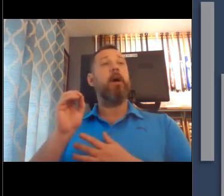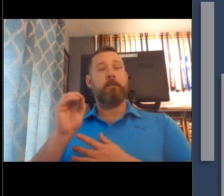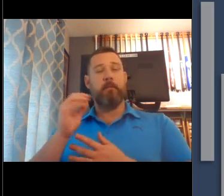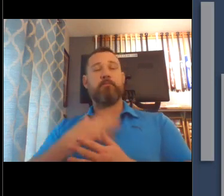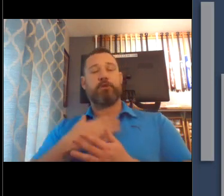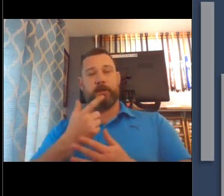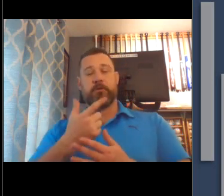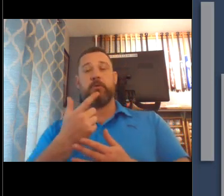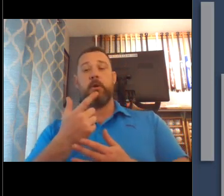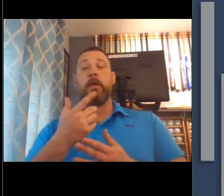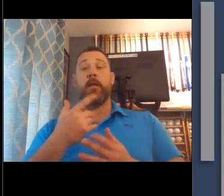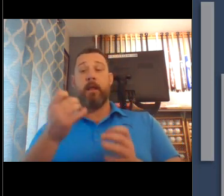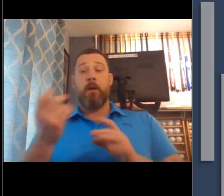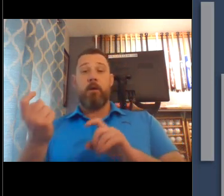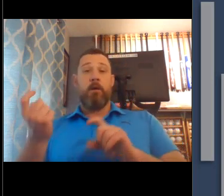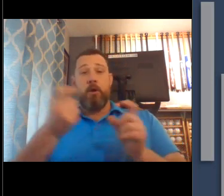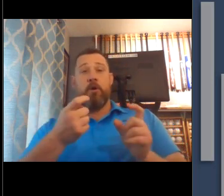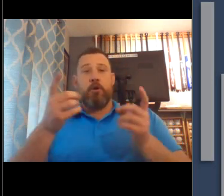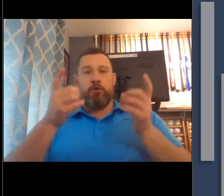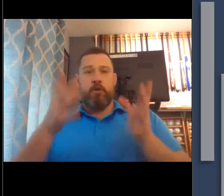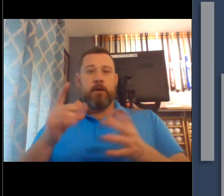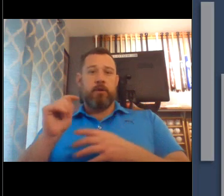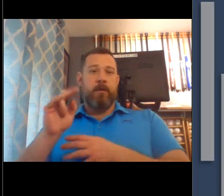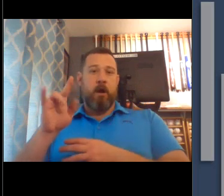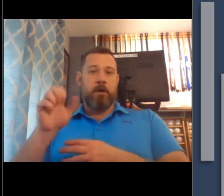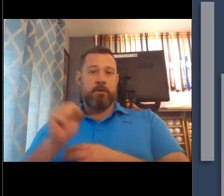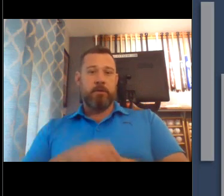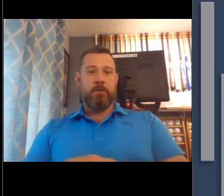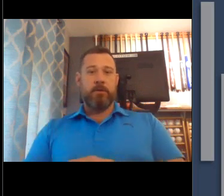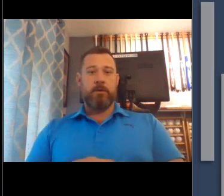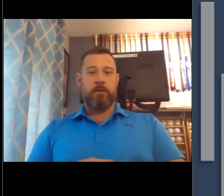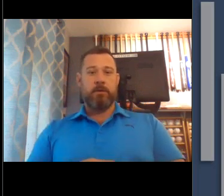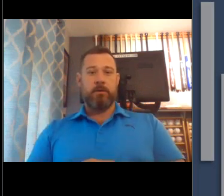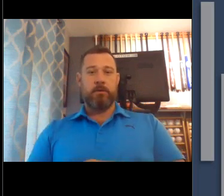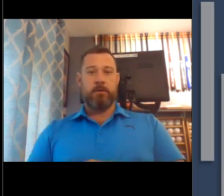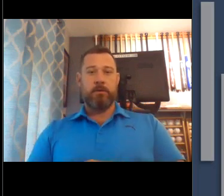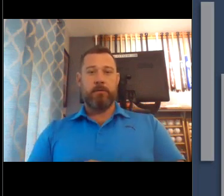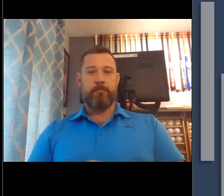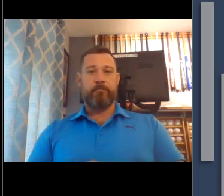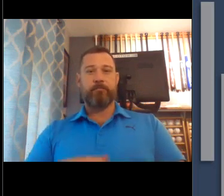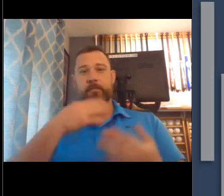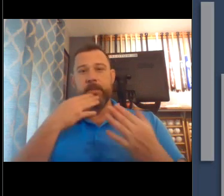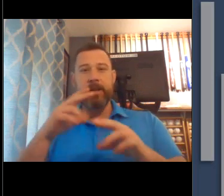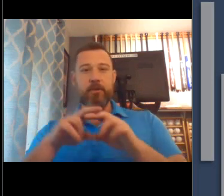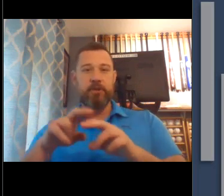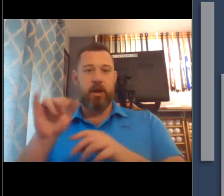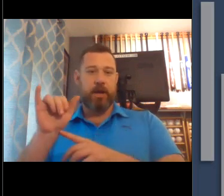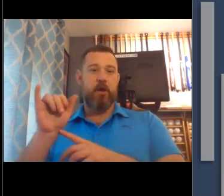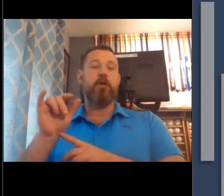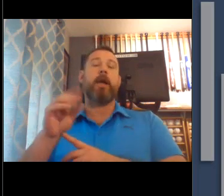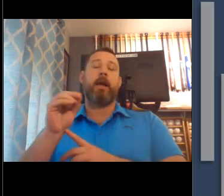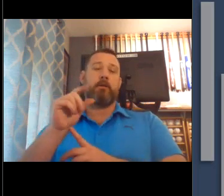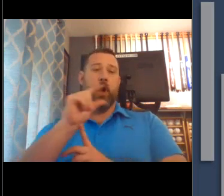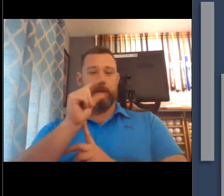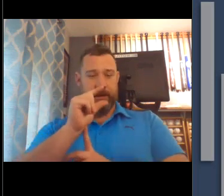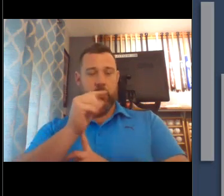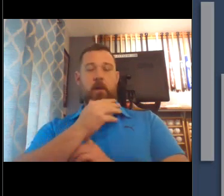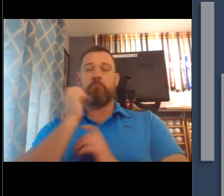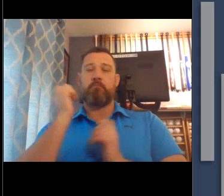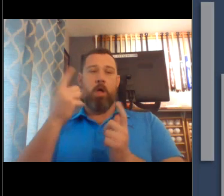turn it over to Director Tavares. Welcome, welcome, welcome. Well, thank you, Chair Eager and Vice Chair Gardino and all the commissioners